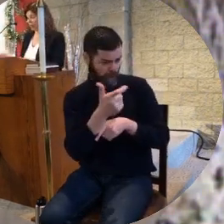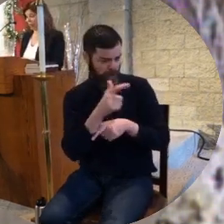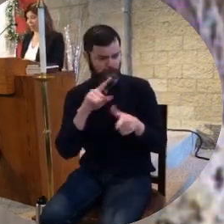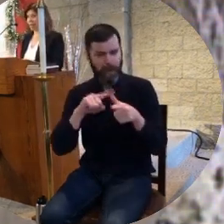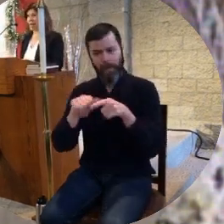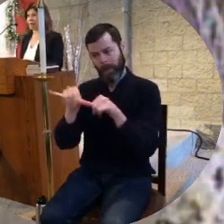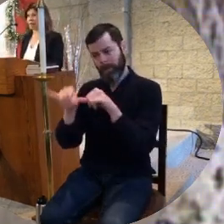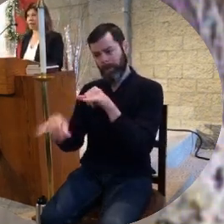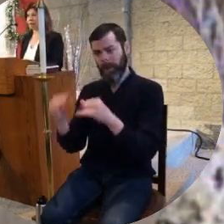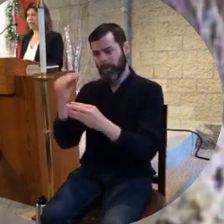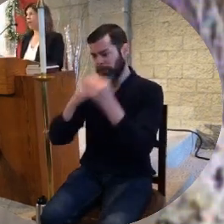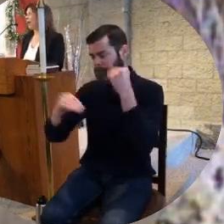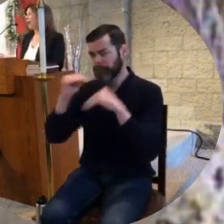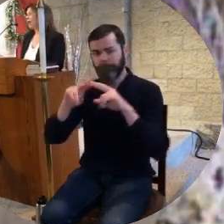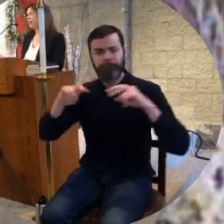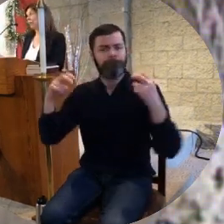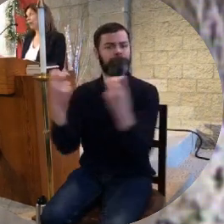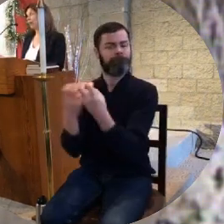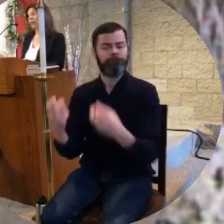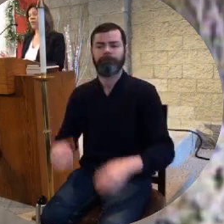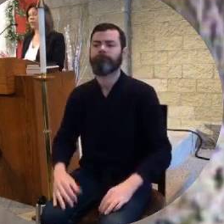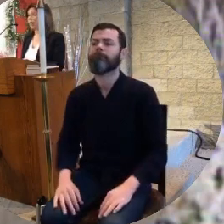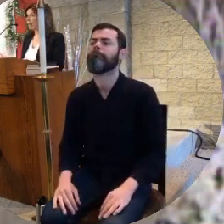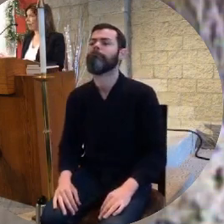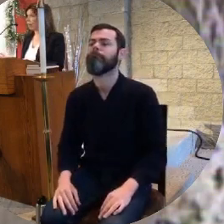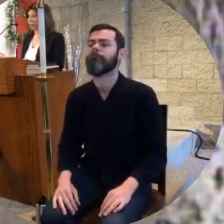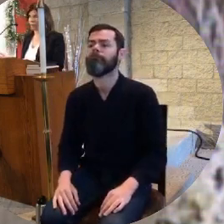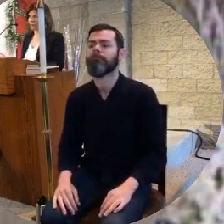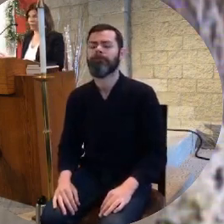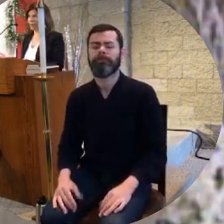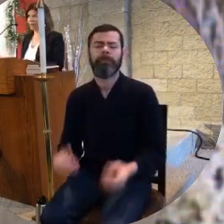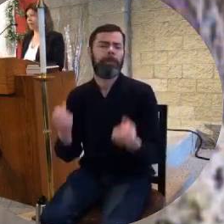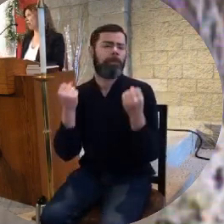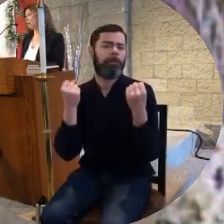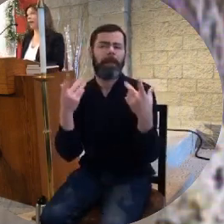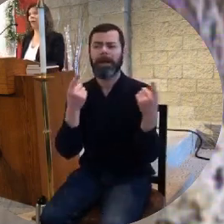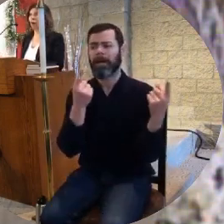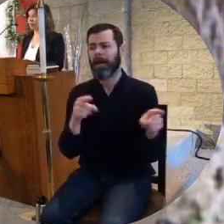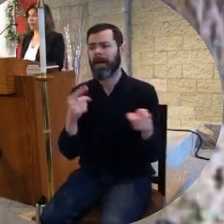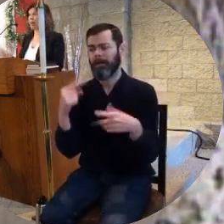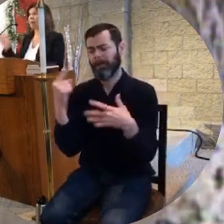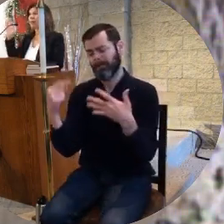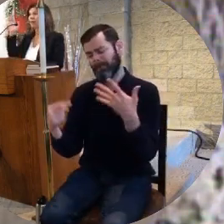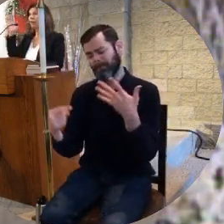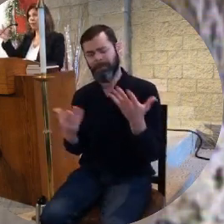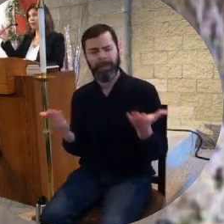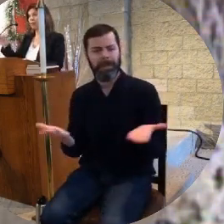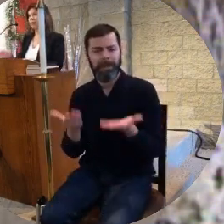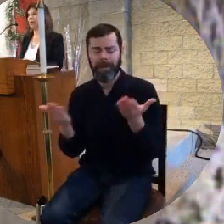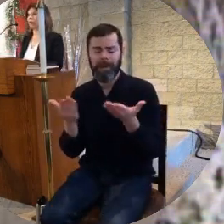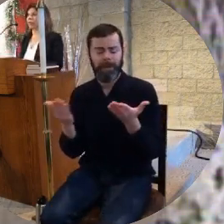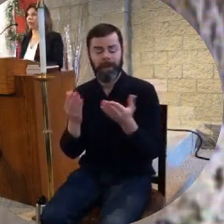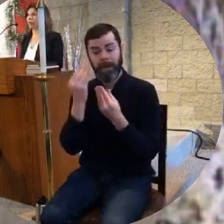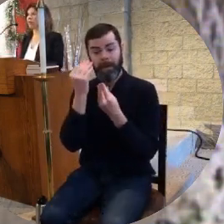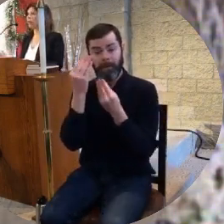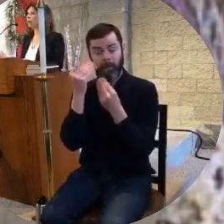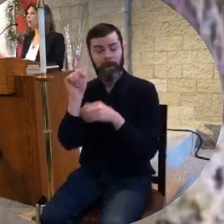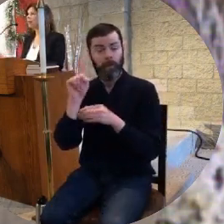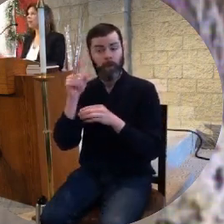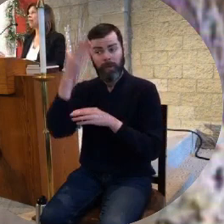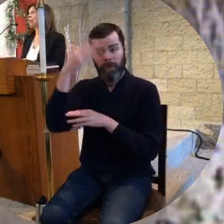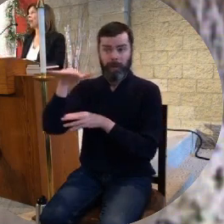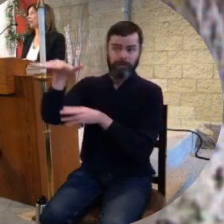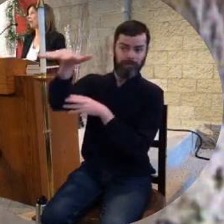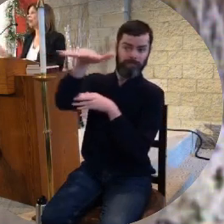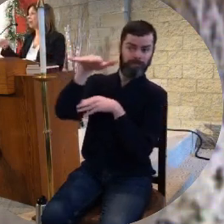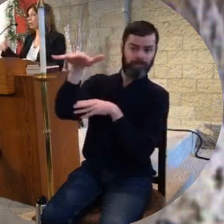all invited to that. As you might know, there's a lot of other things going on in this church at all times. Information is out in the garden court.